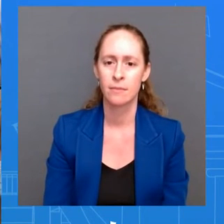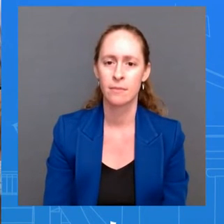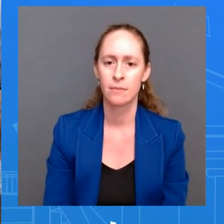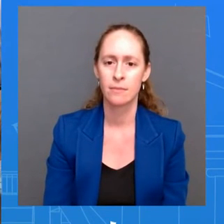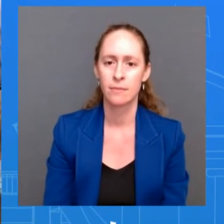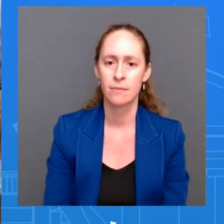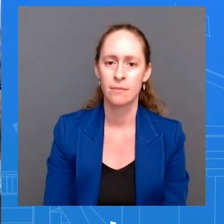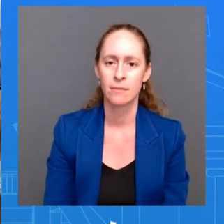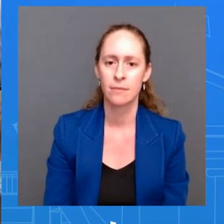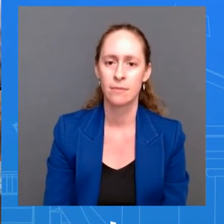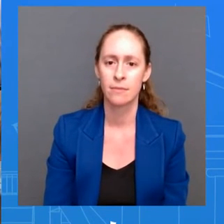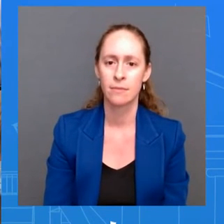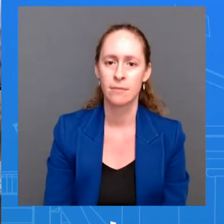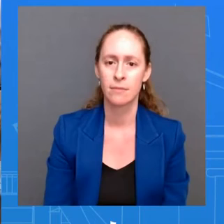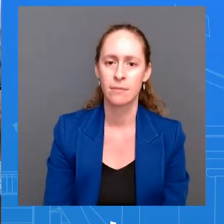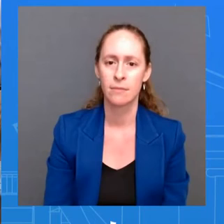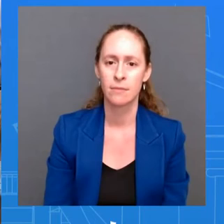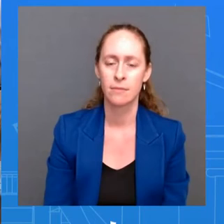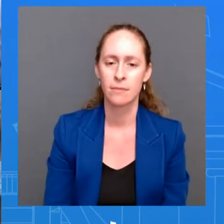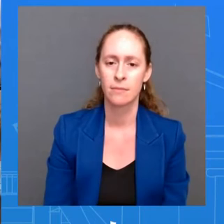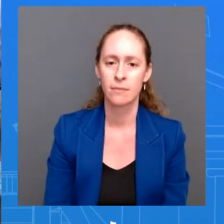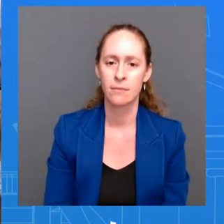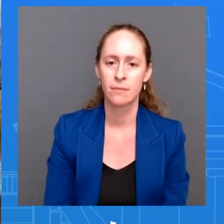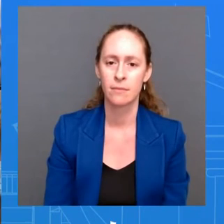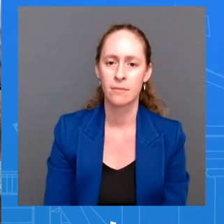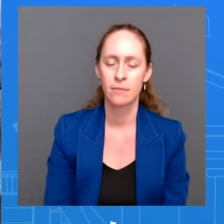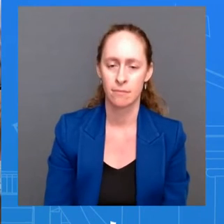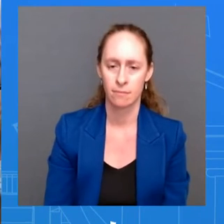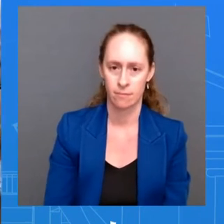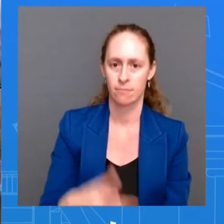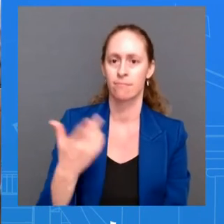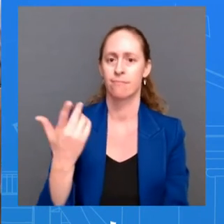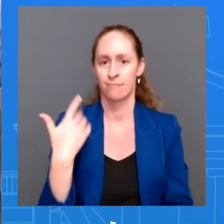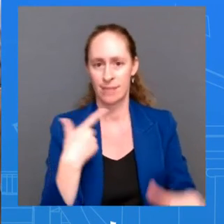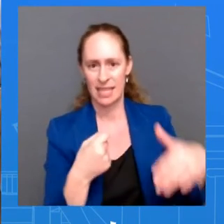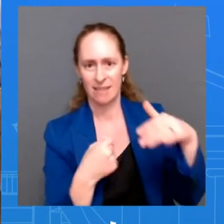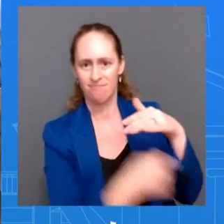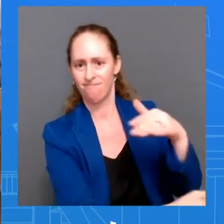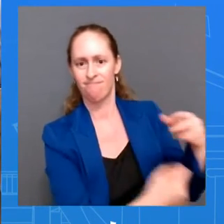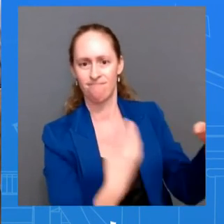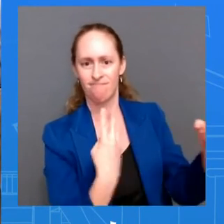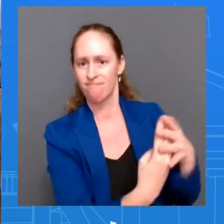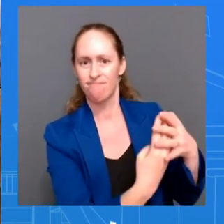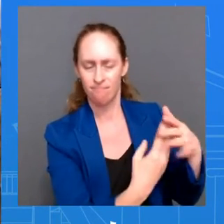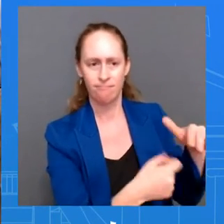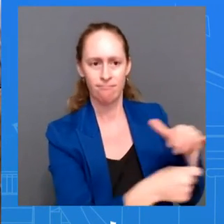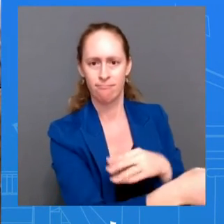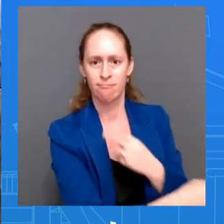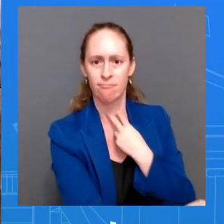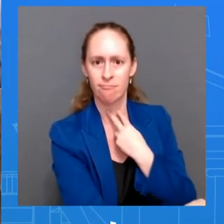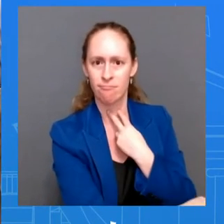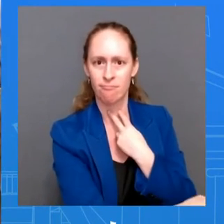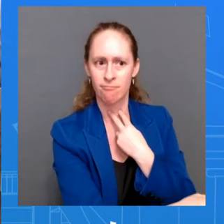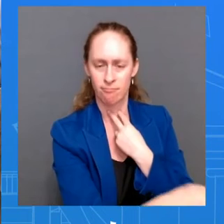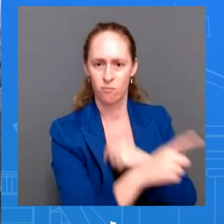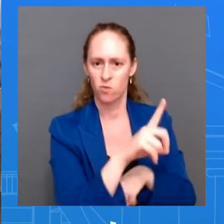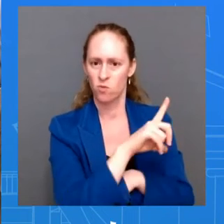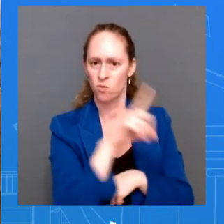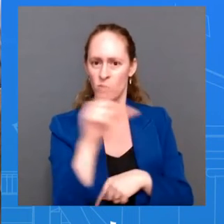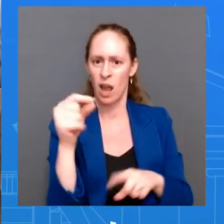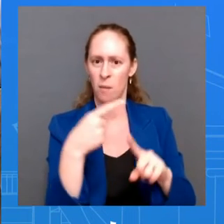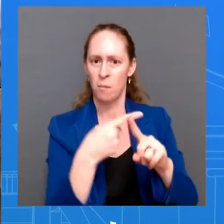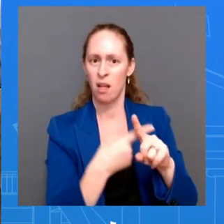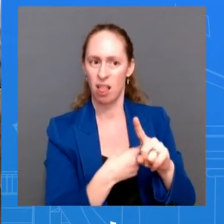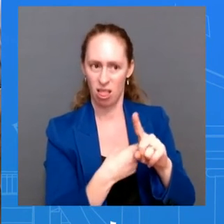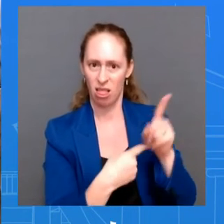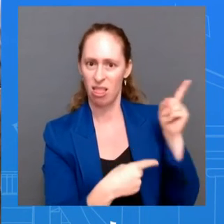for bringing a half an ounce of medical marijuana that he was prescribed in the United States. Why is he not on the list with Brittany Griner and